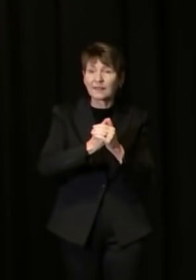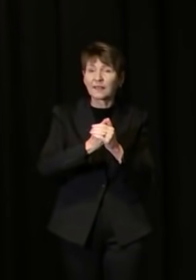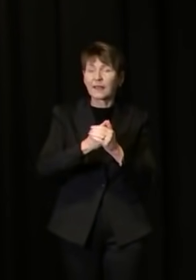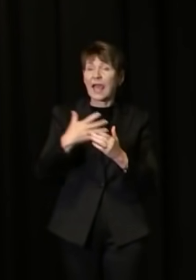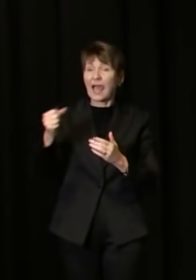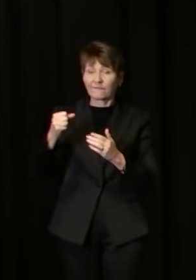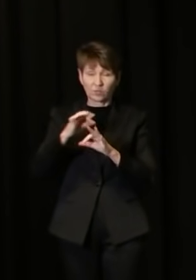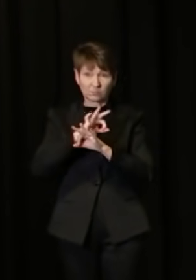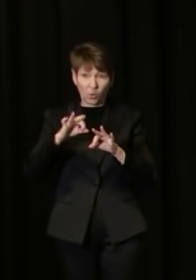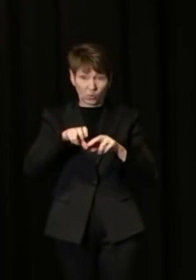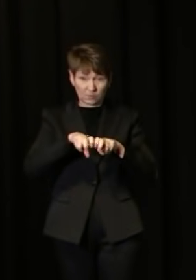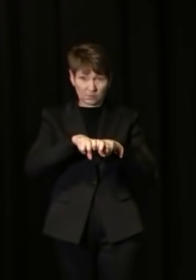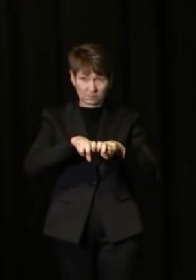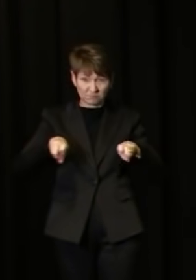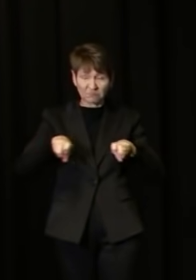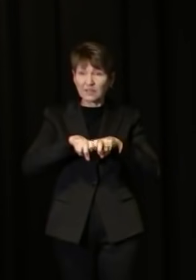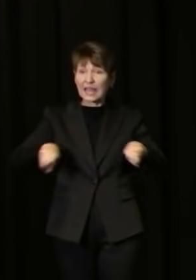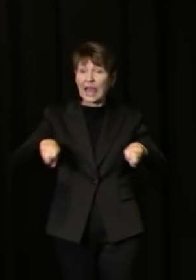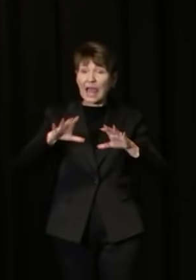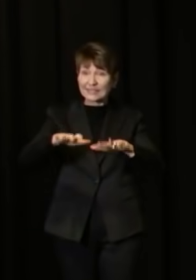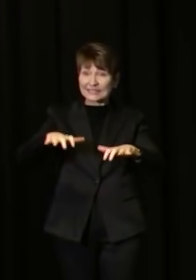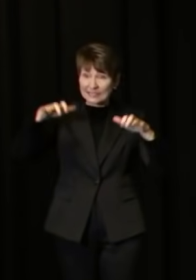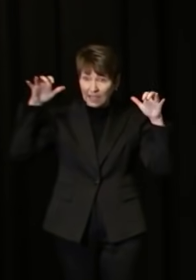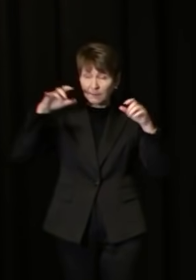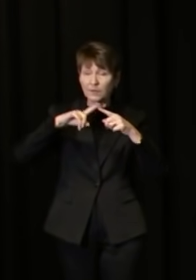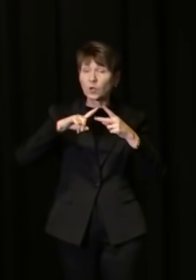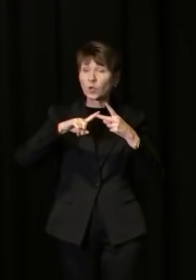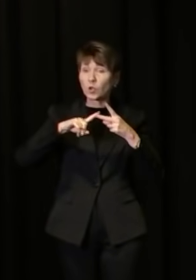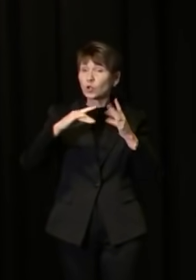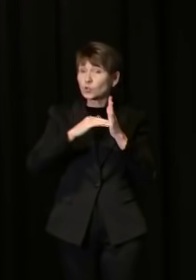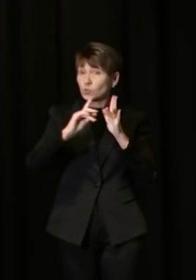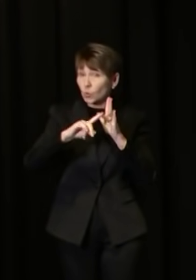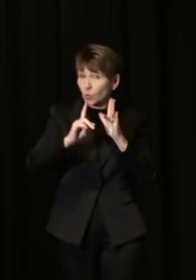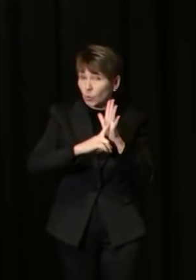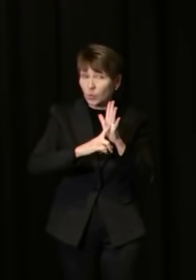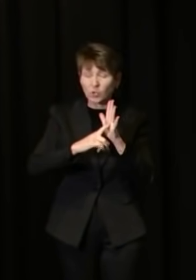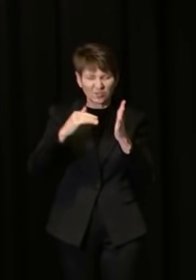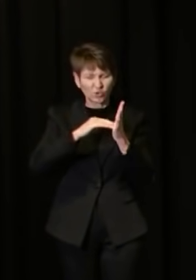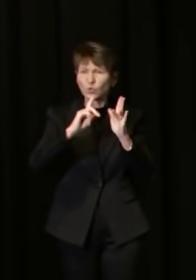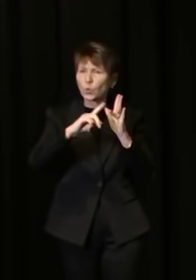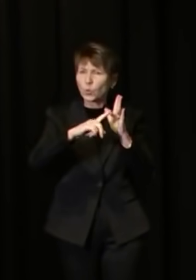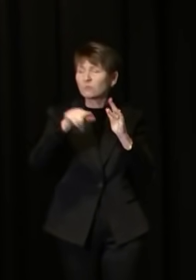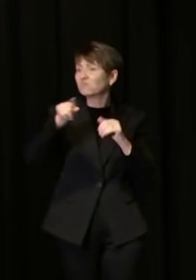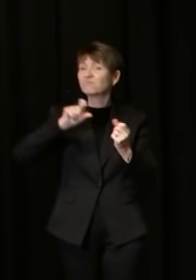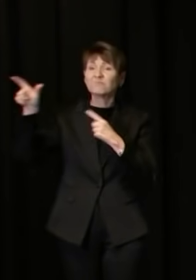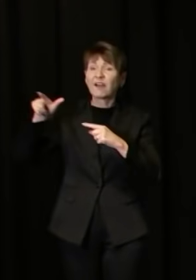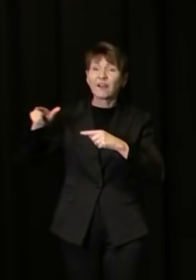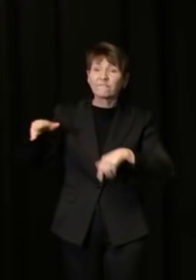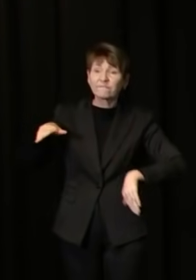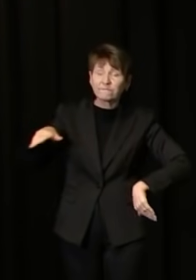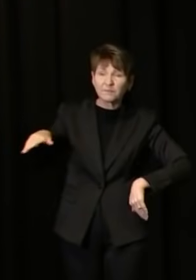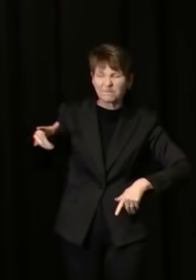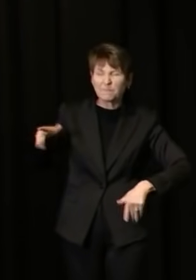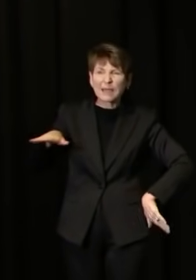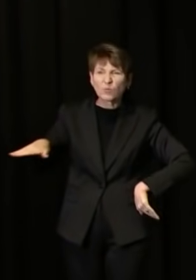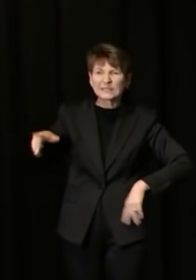venues will include stadiums, zoos, tourism attractions. They'll all be at 1 person per 2 square metre limit,